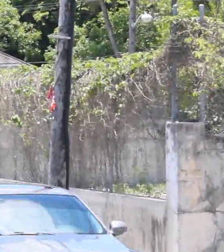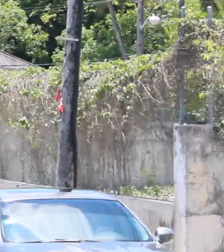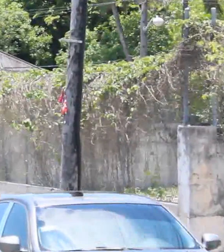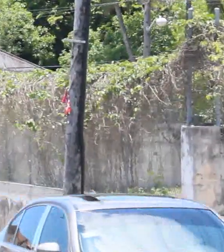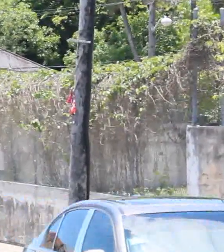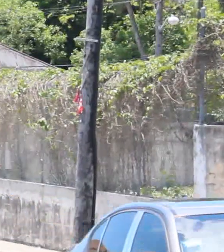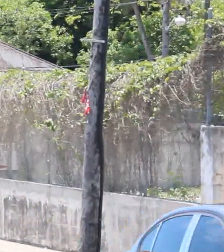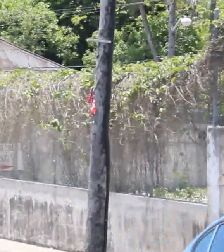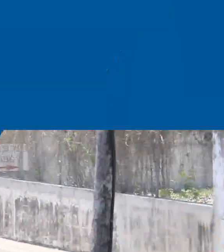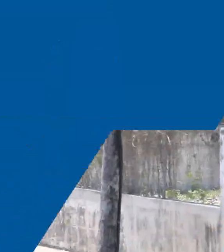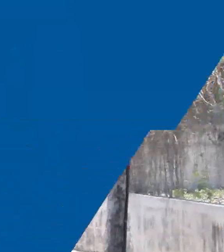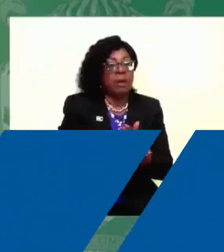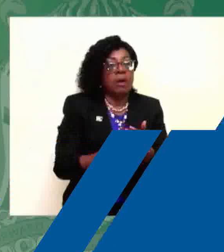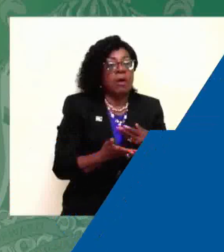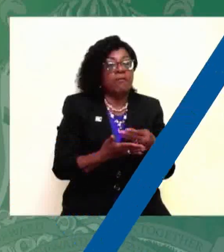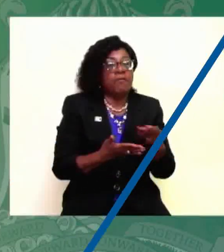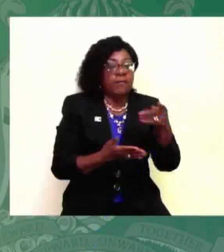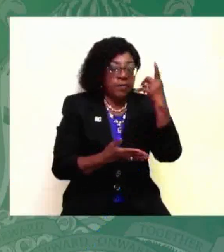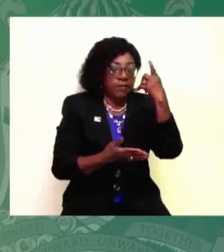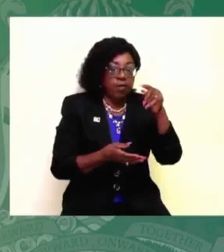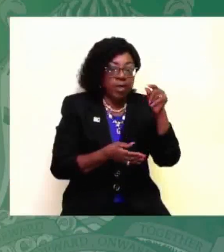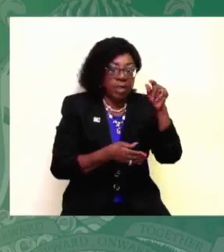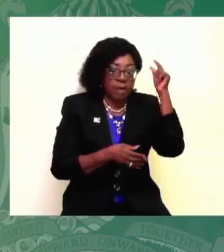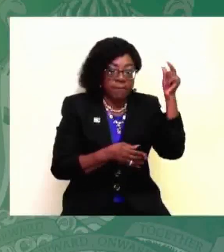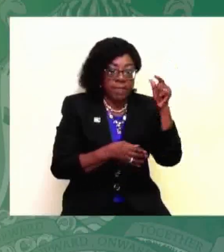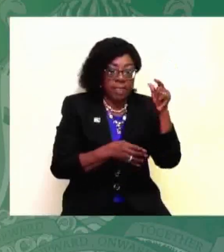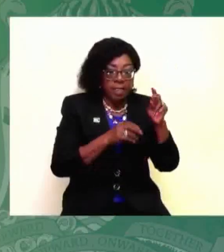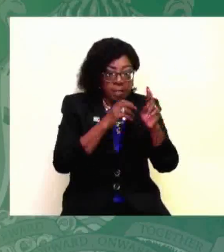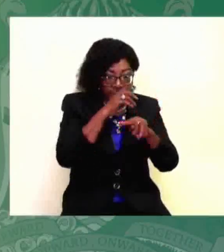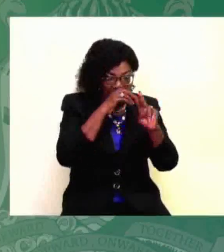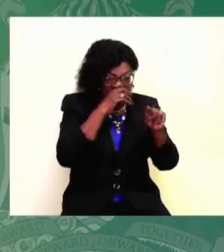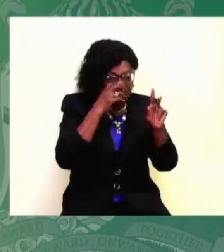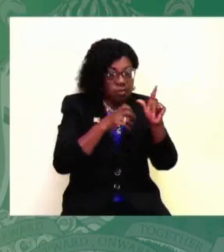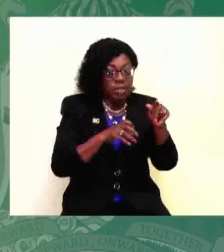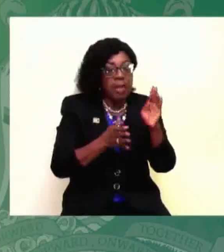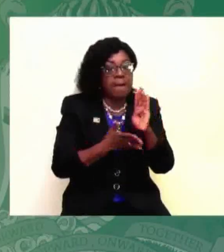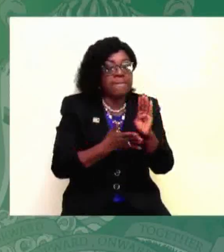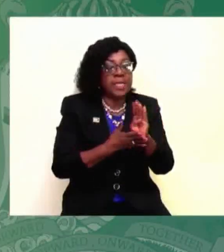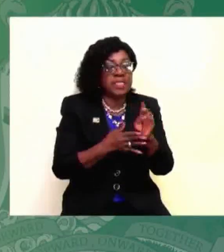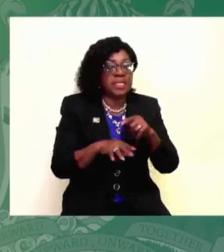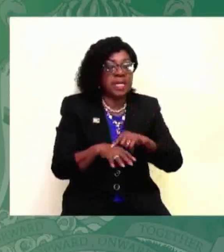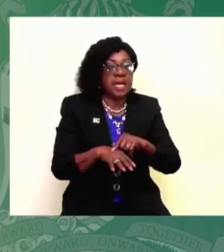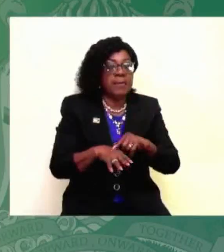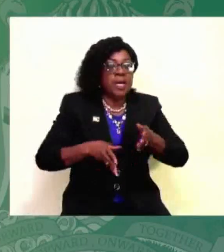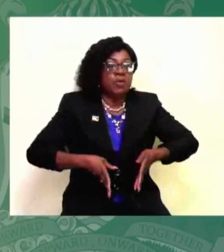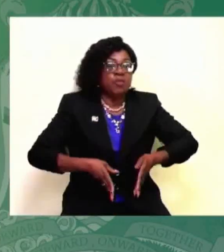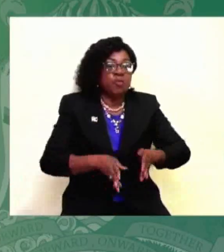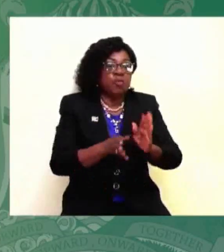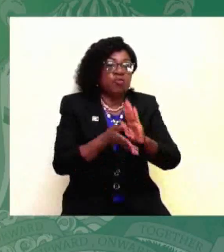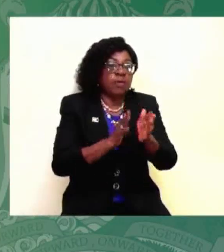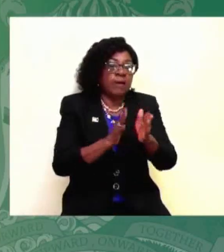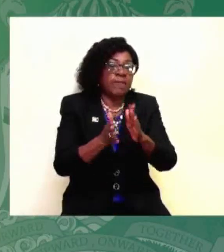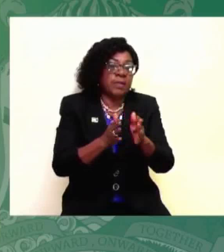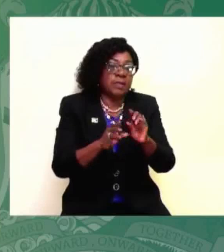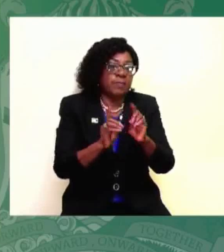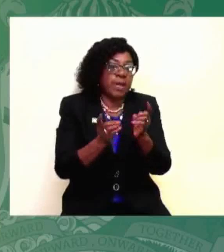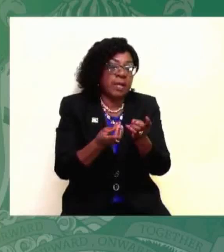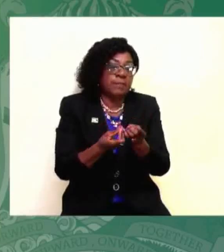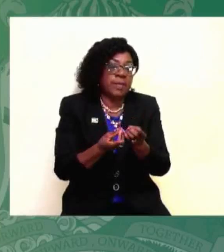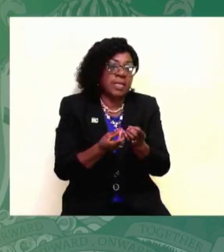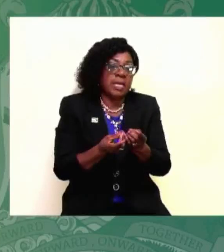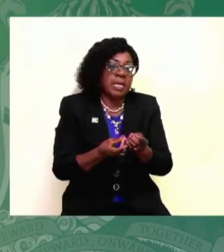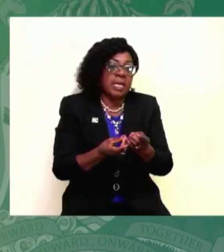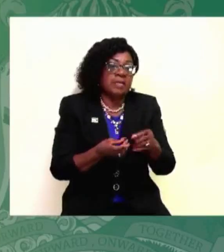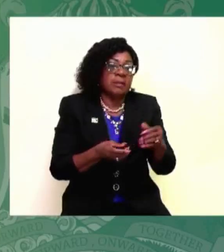during the next fiscal period. In the 2023-24 budget period, the road traffic is projecting an income